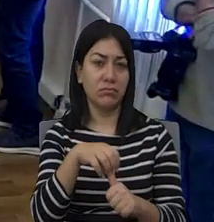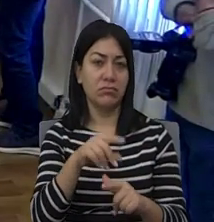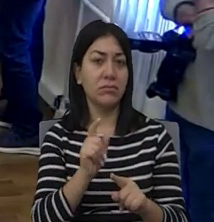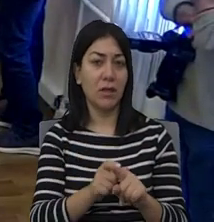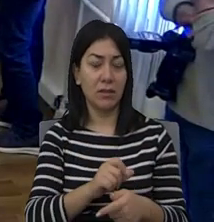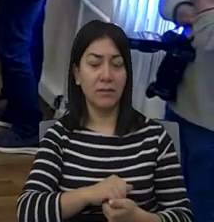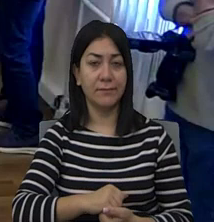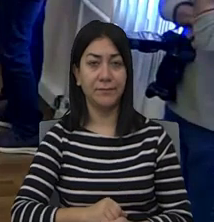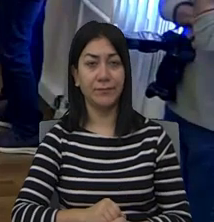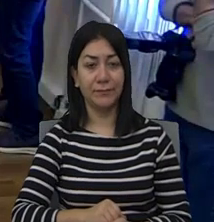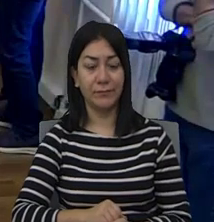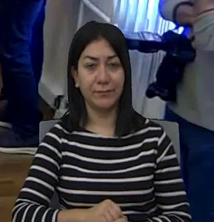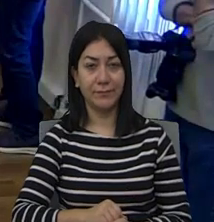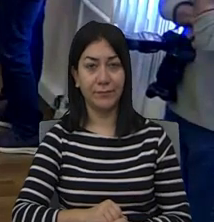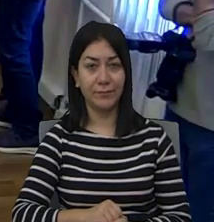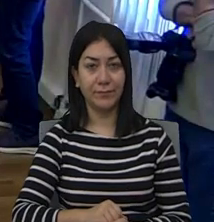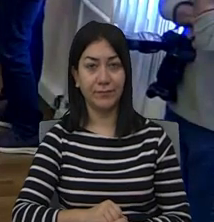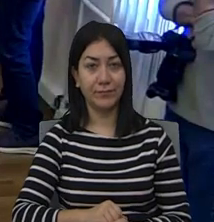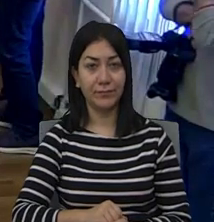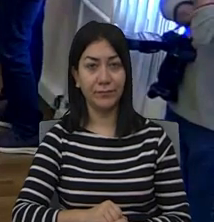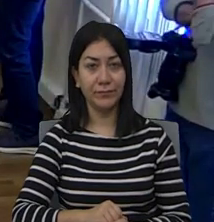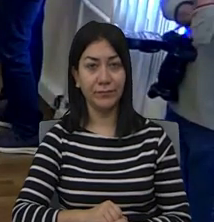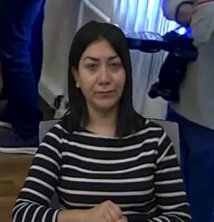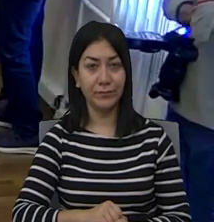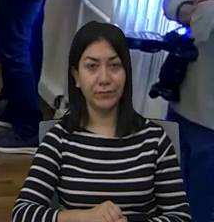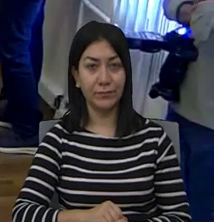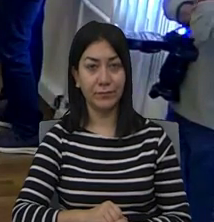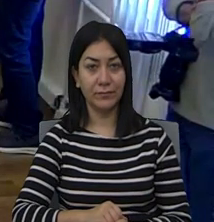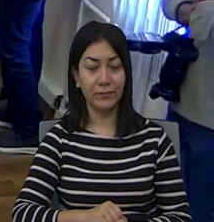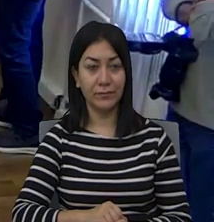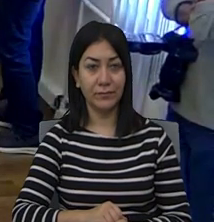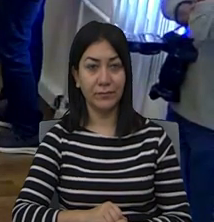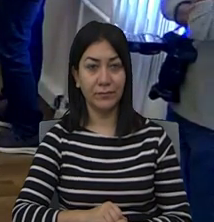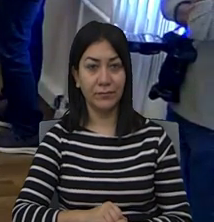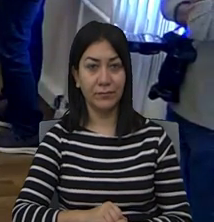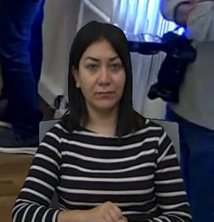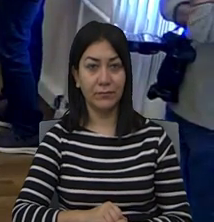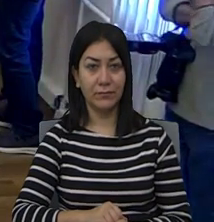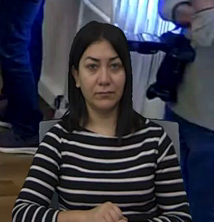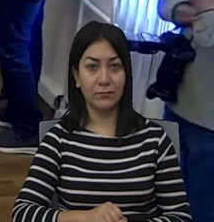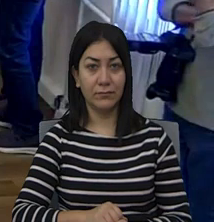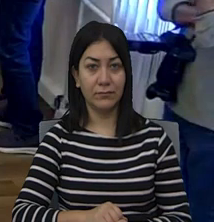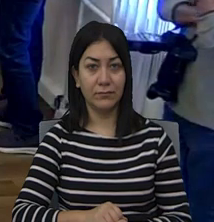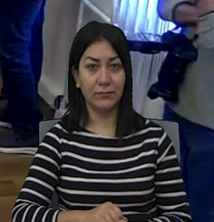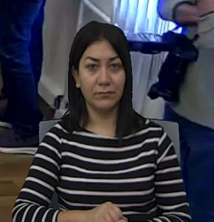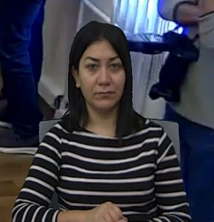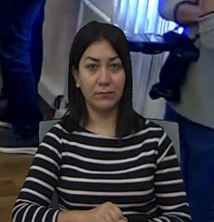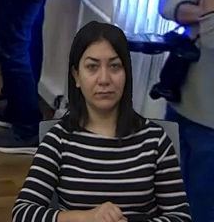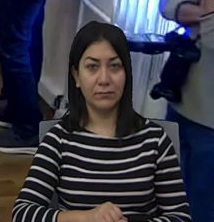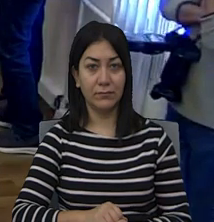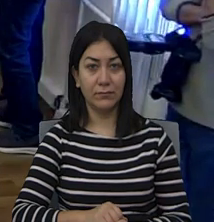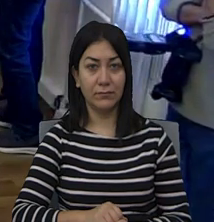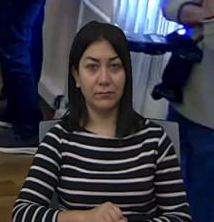cornerstone of any democracy is the electoral system that is free, competitive and transparent.